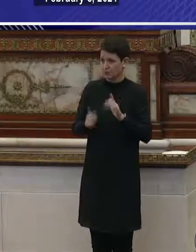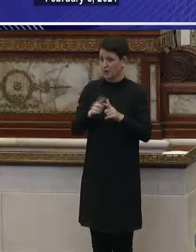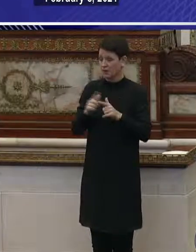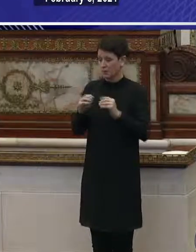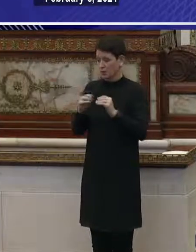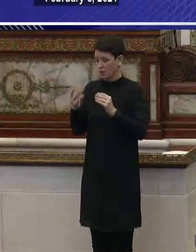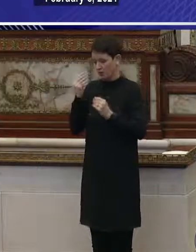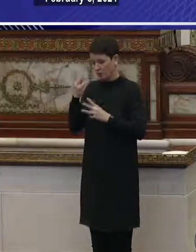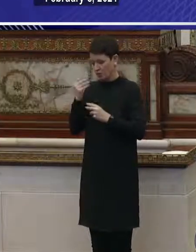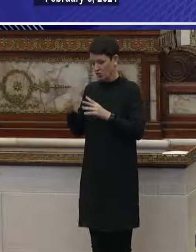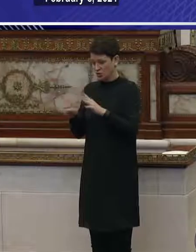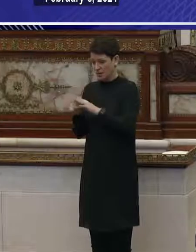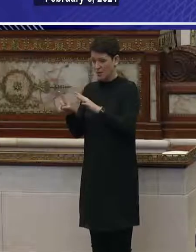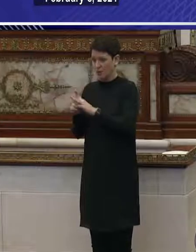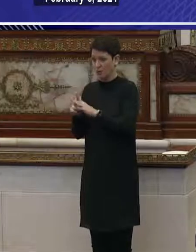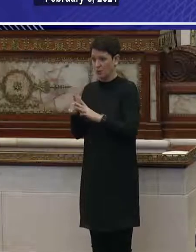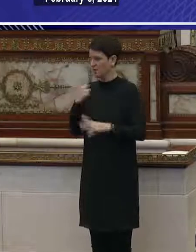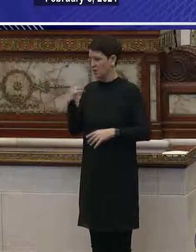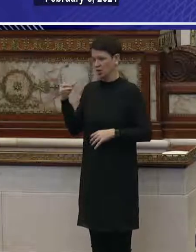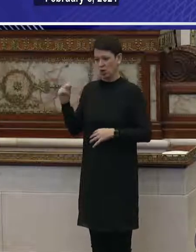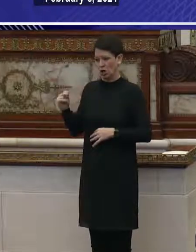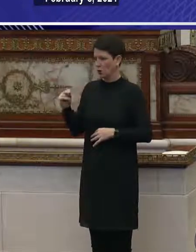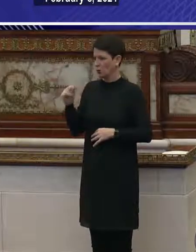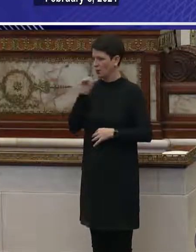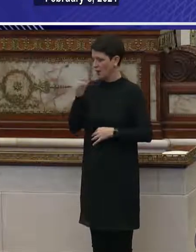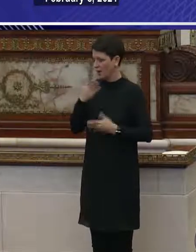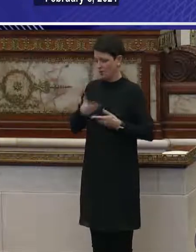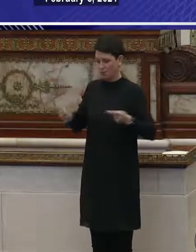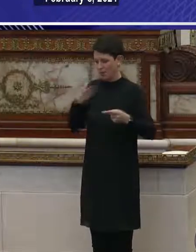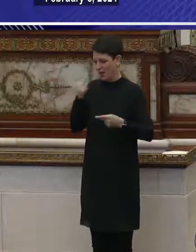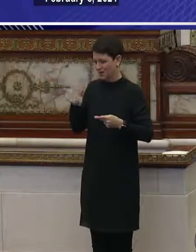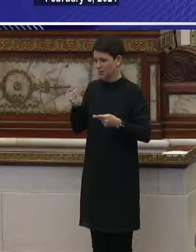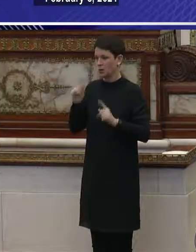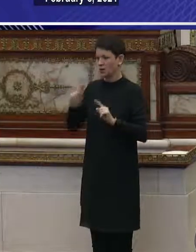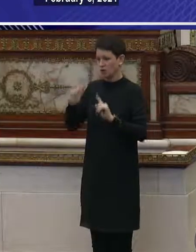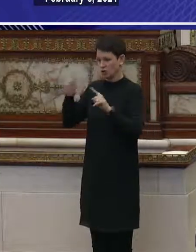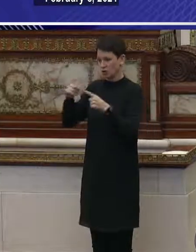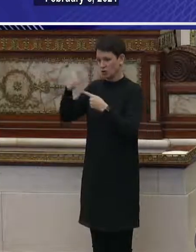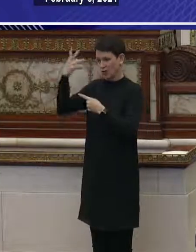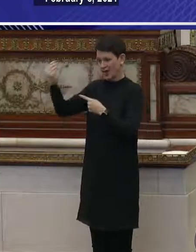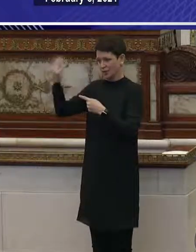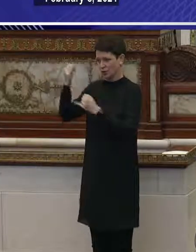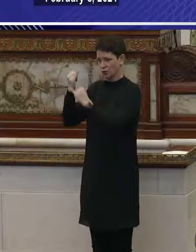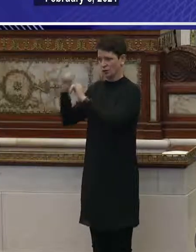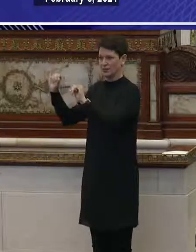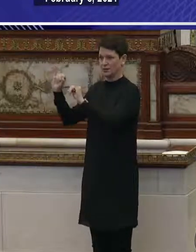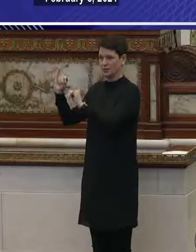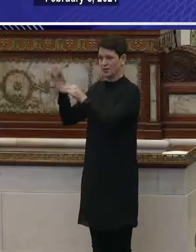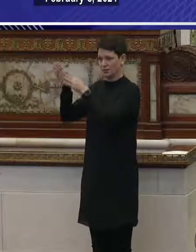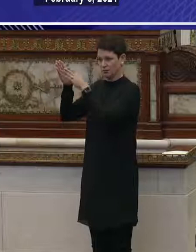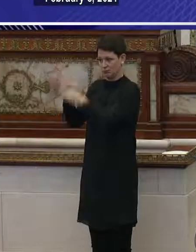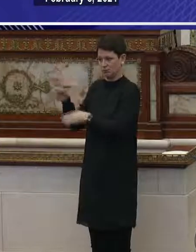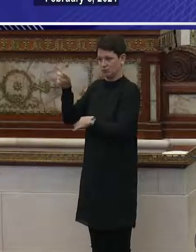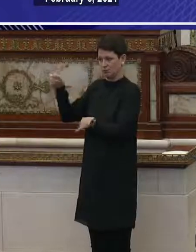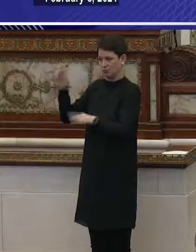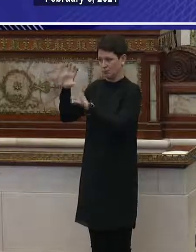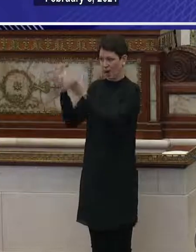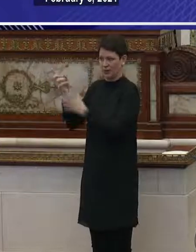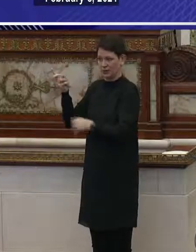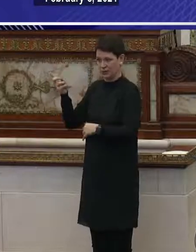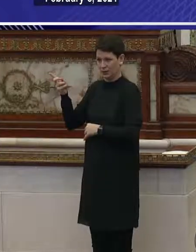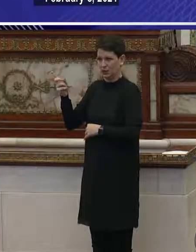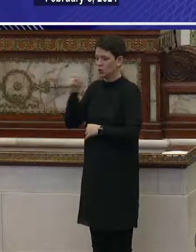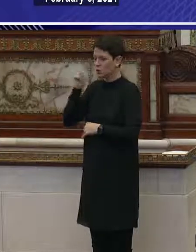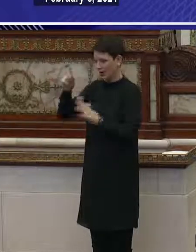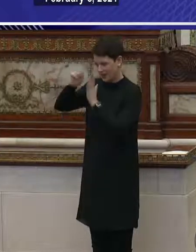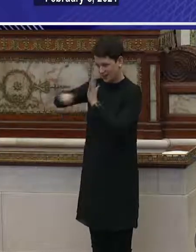information came out over the weekend, we said, no, we're not in the best position to do this. We need to take this to an external, independent body that can do